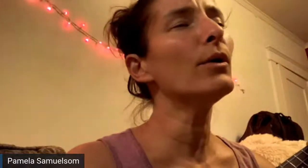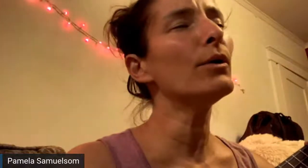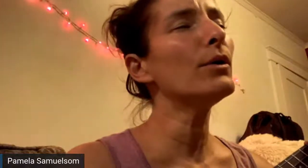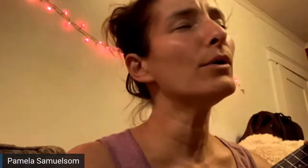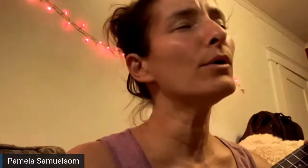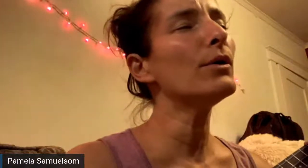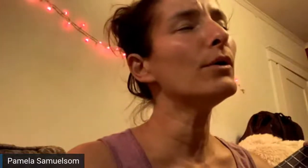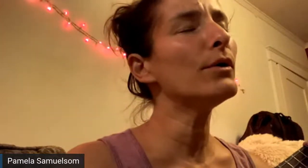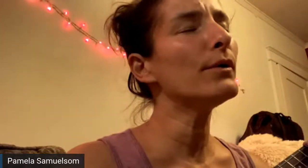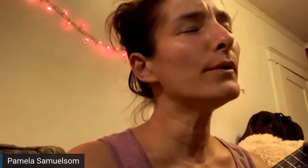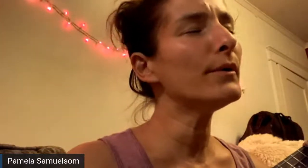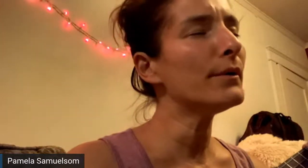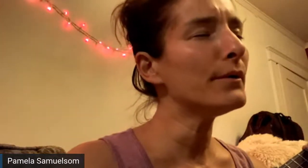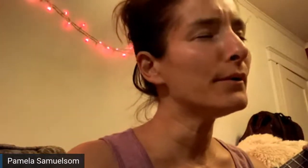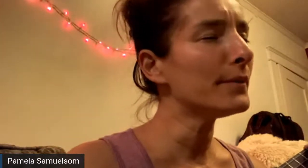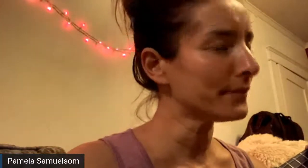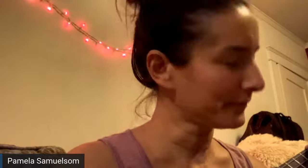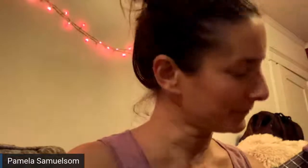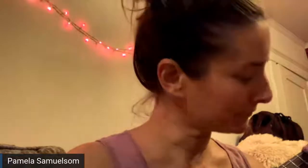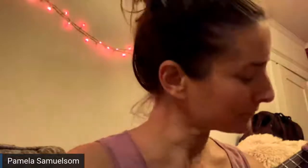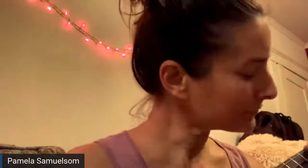mayo.